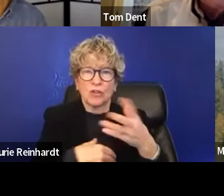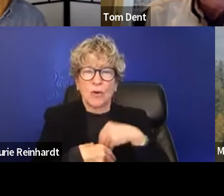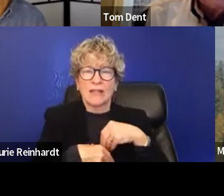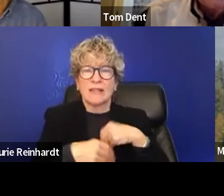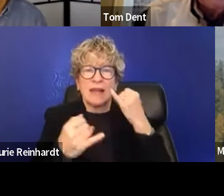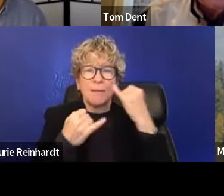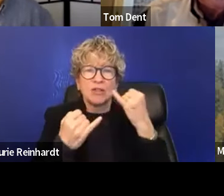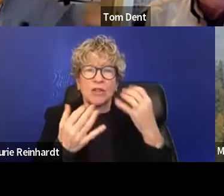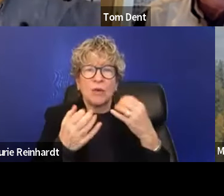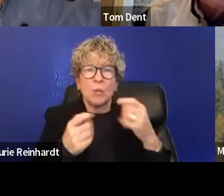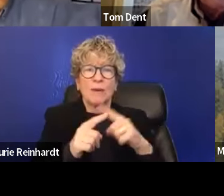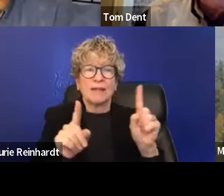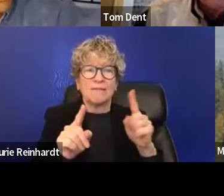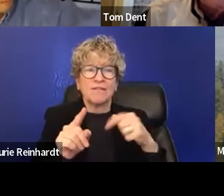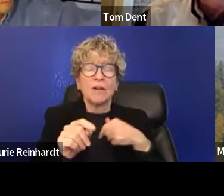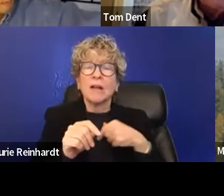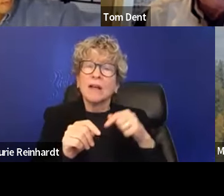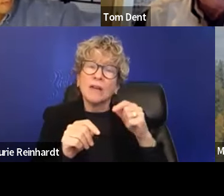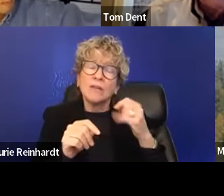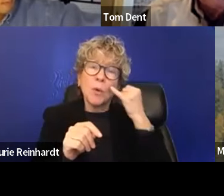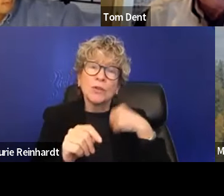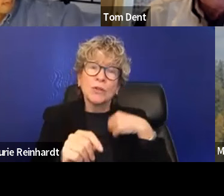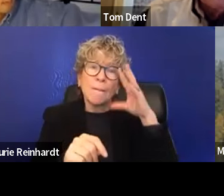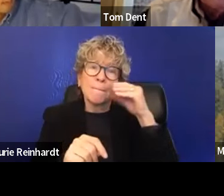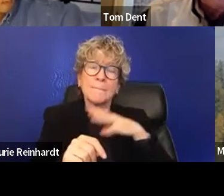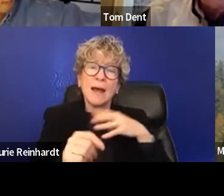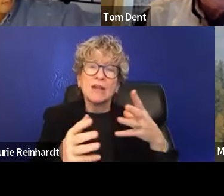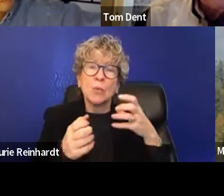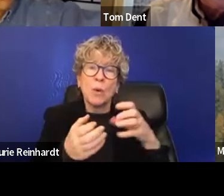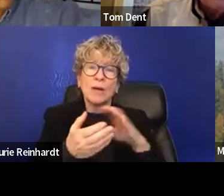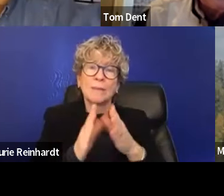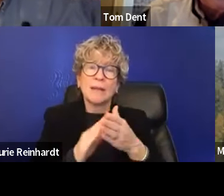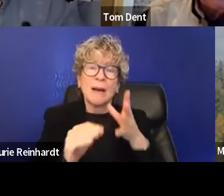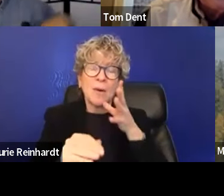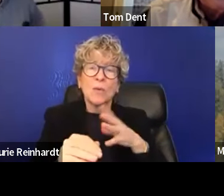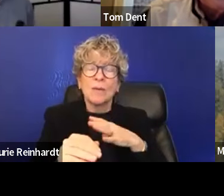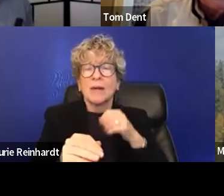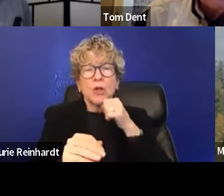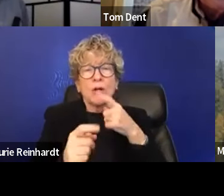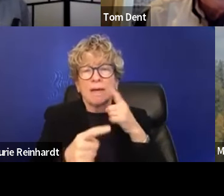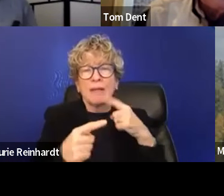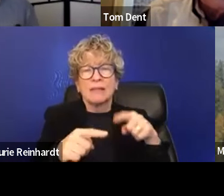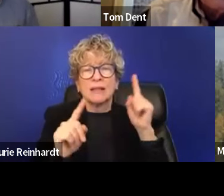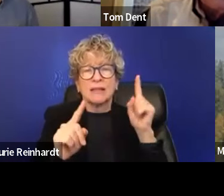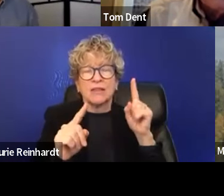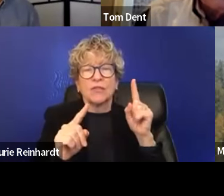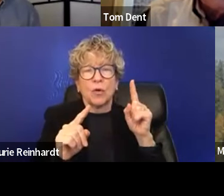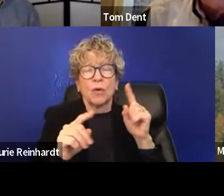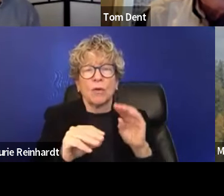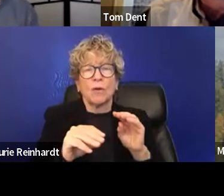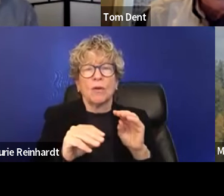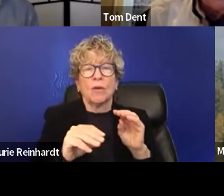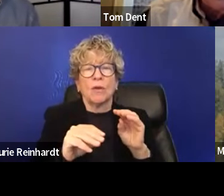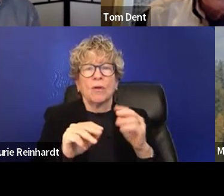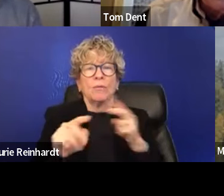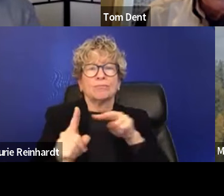you're, say, a man who is trying to imagine wanting to be a woman, you're not going to be successful putting yourself in trans folks'